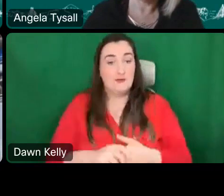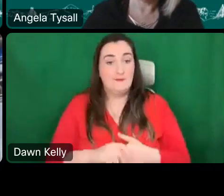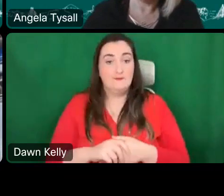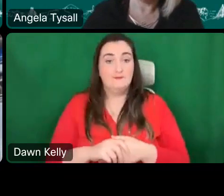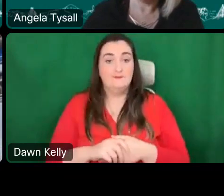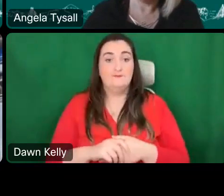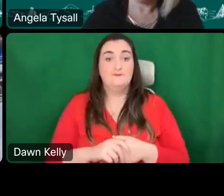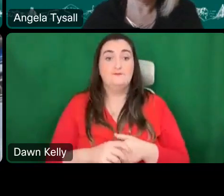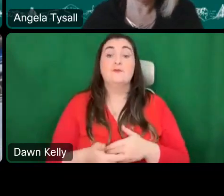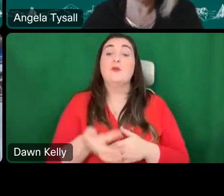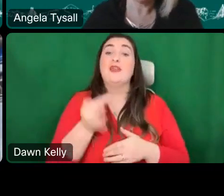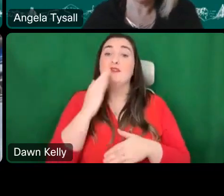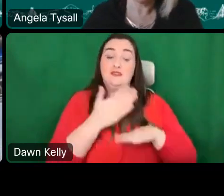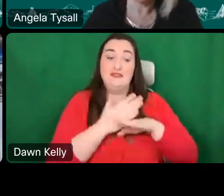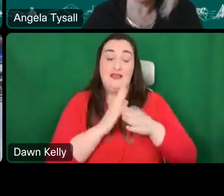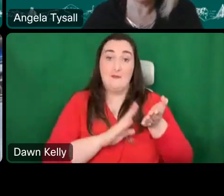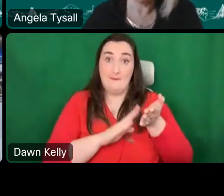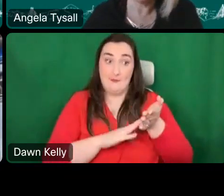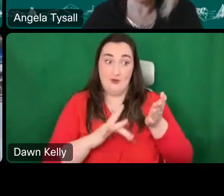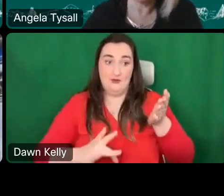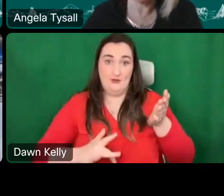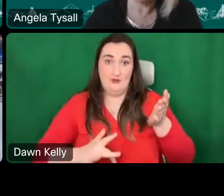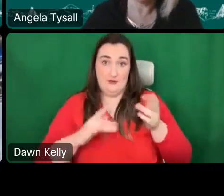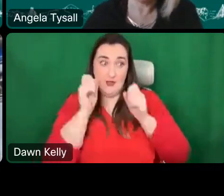staff member becomes aware that somebody has